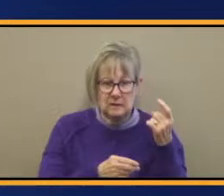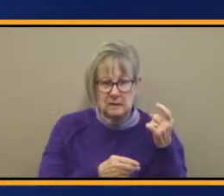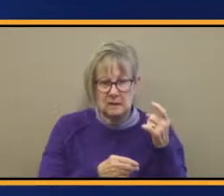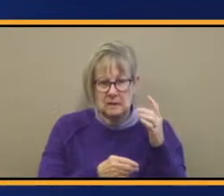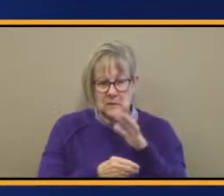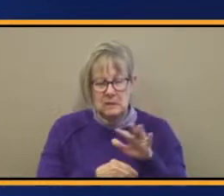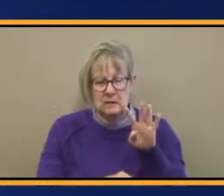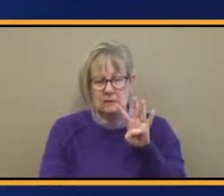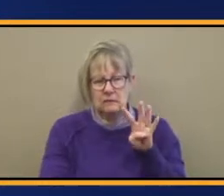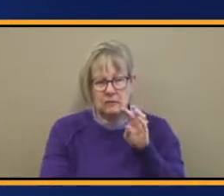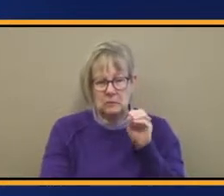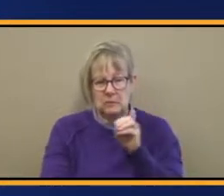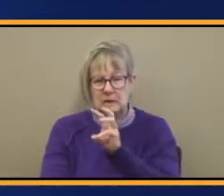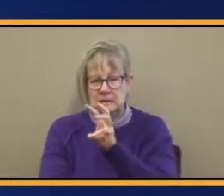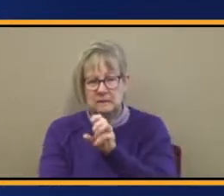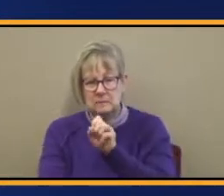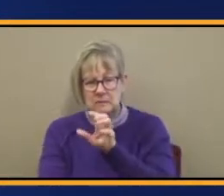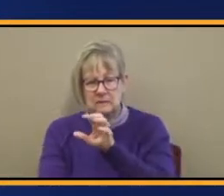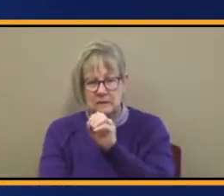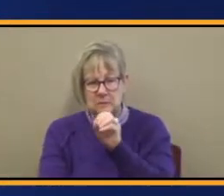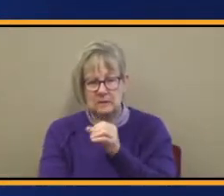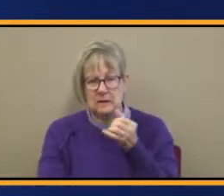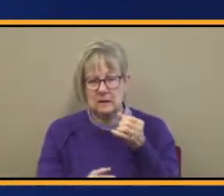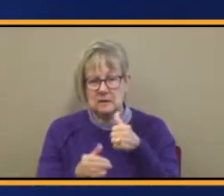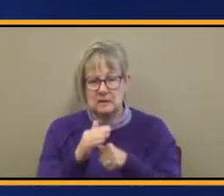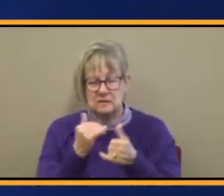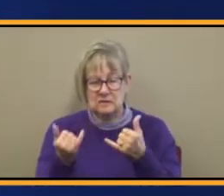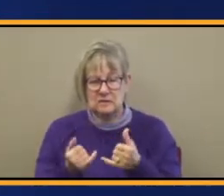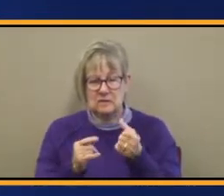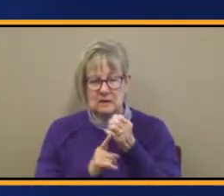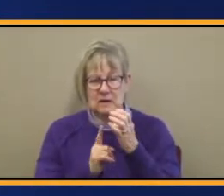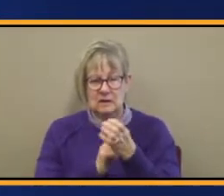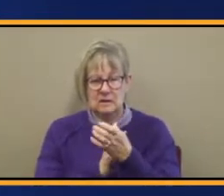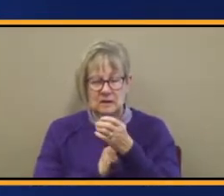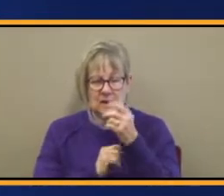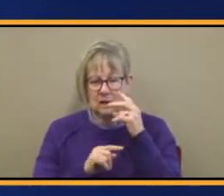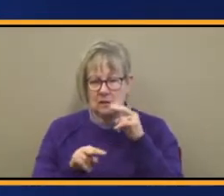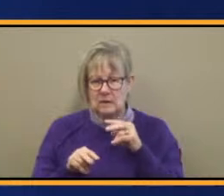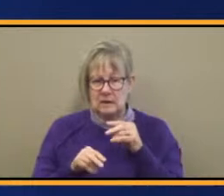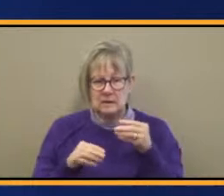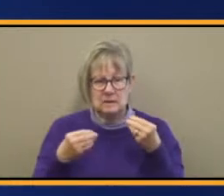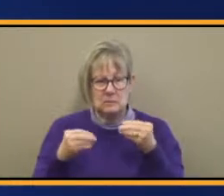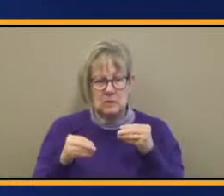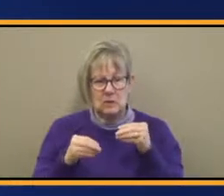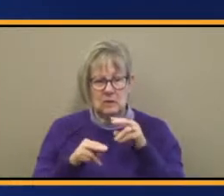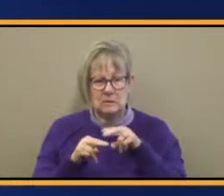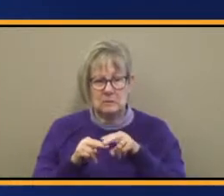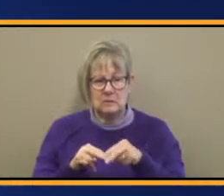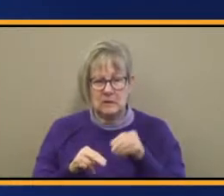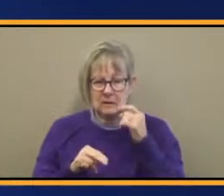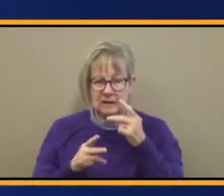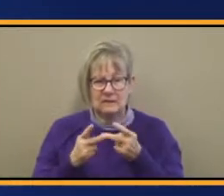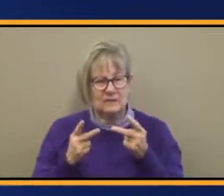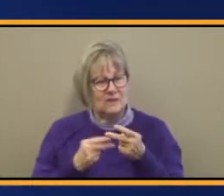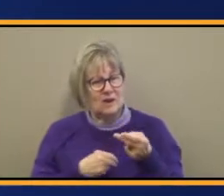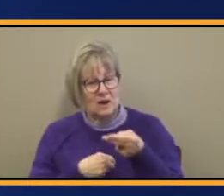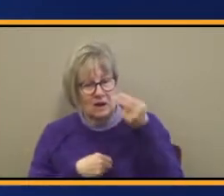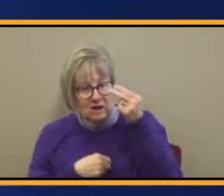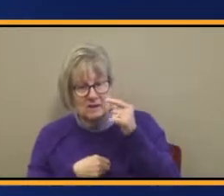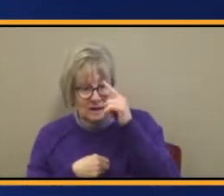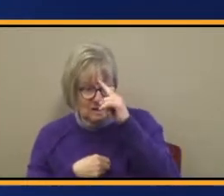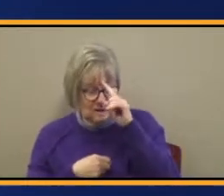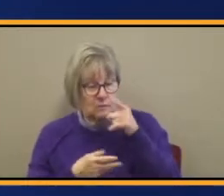4%. 6.5% under the current conditions and looking at the markets as they're cooling off, I think is incredibly high. And I think we owe